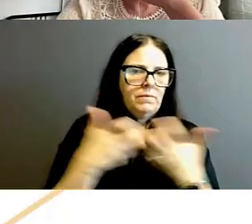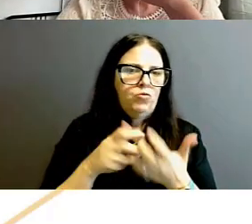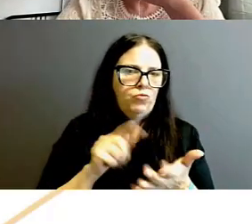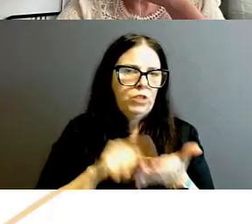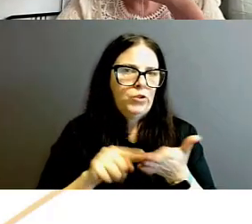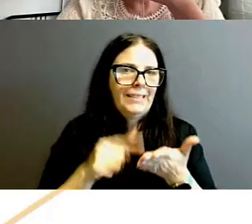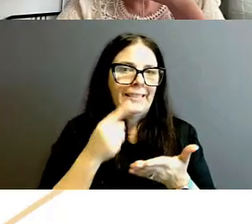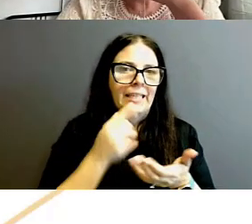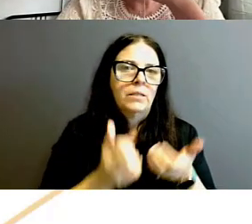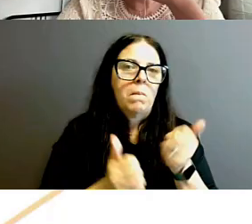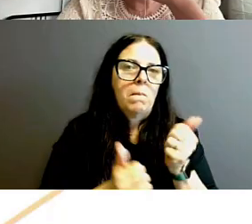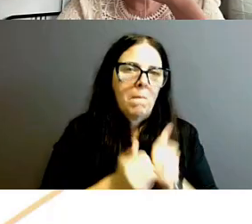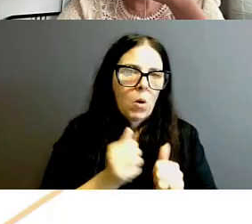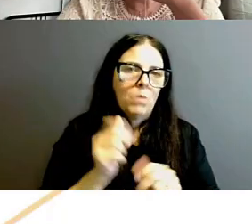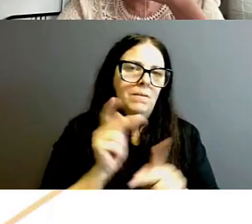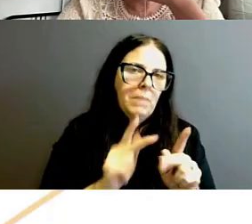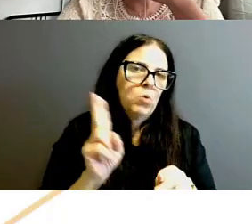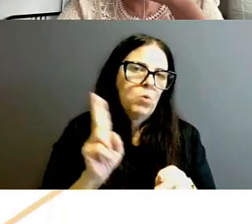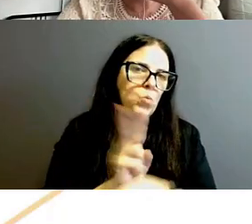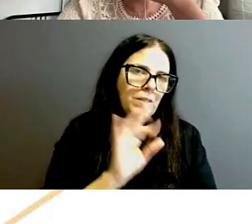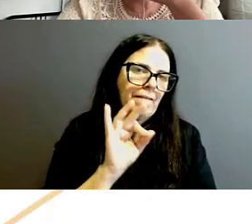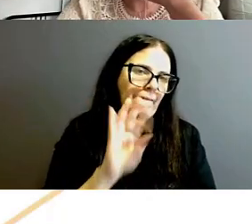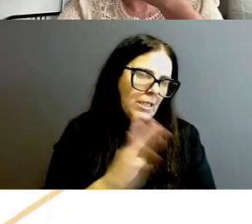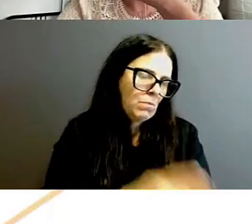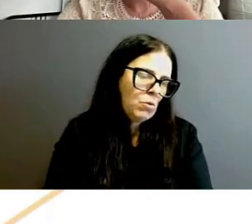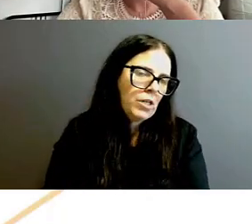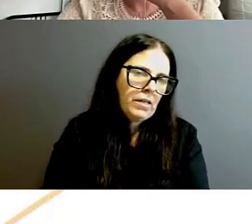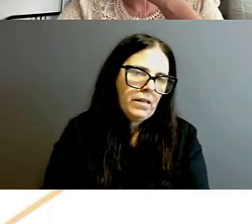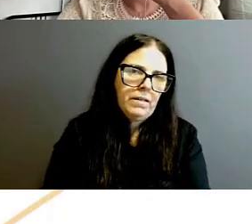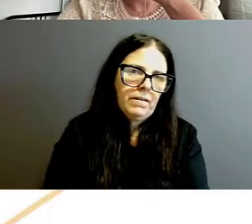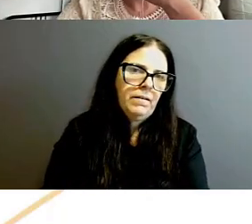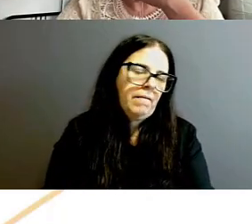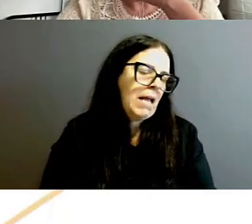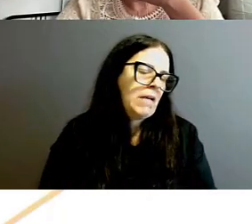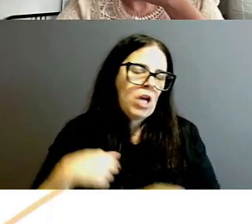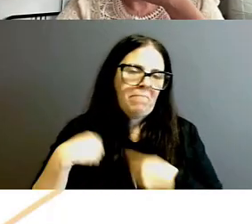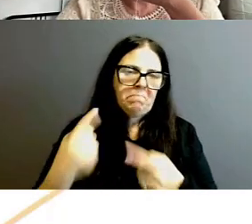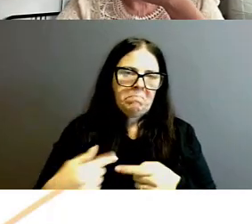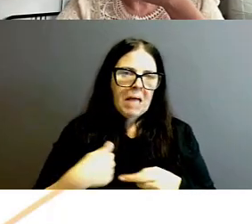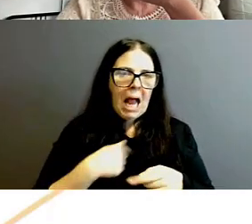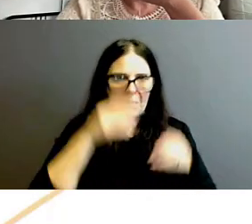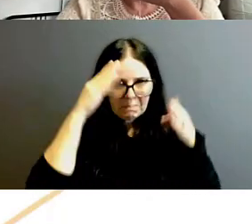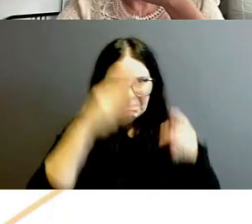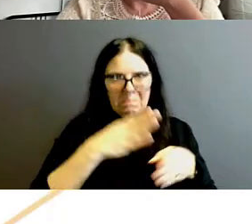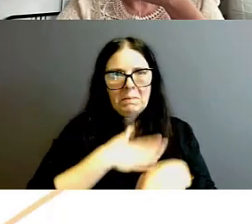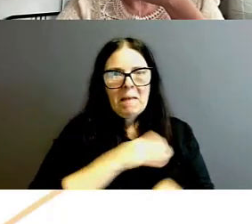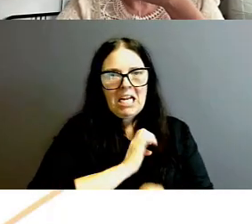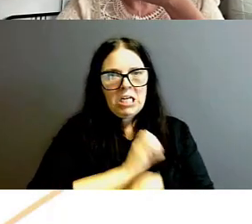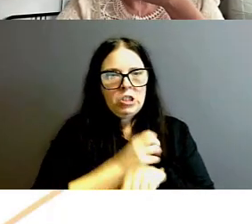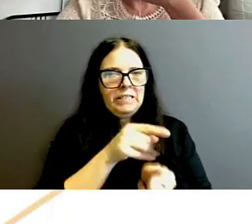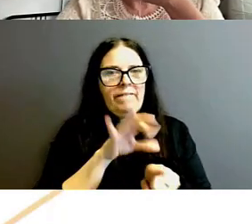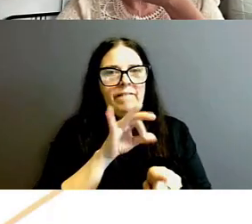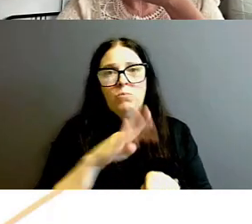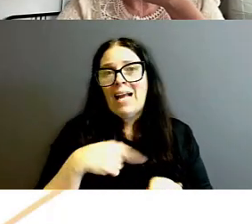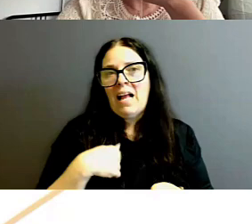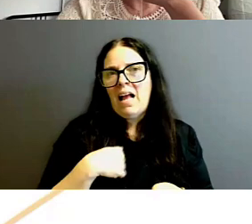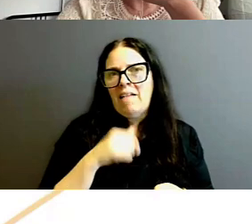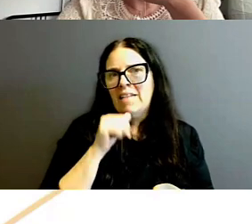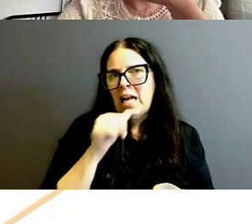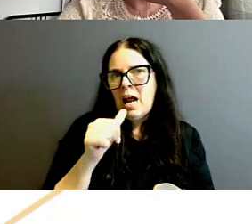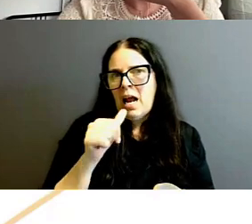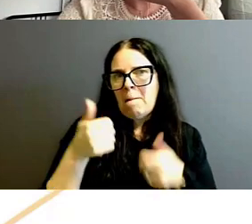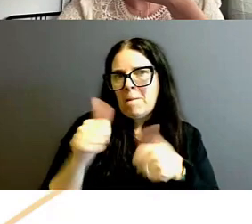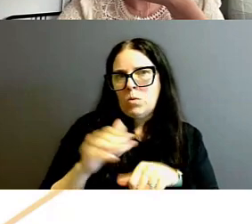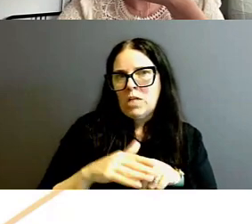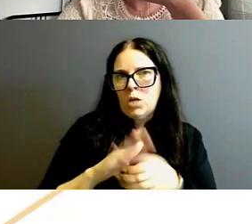that most people use Facebook. So that's where I've been dedicating my time. I haven't posted on our school